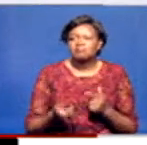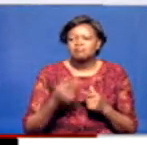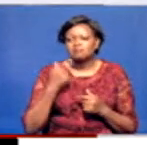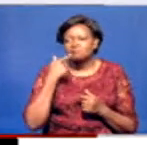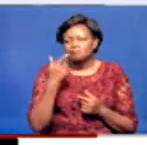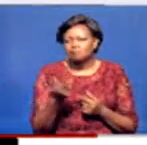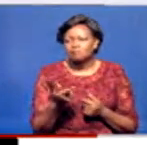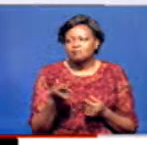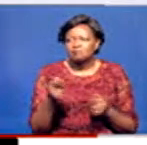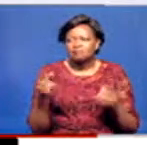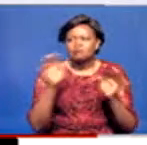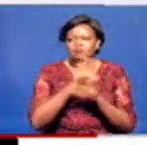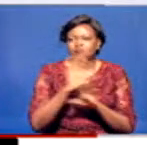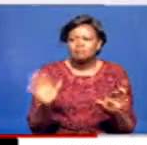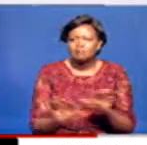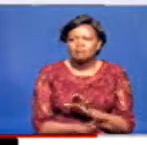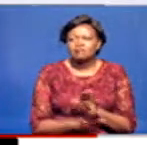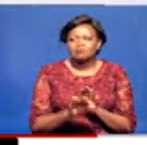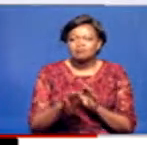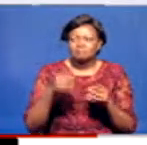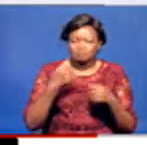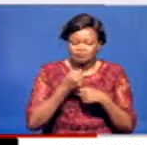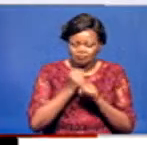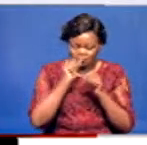hizo zote zitakuwa locally made.